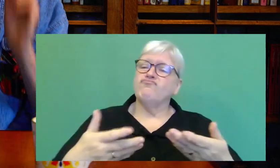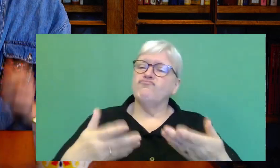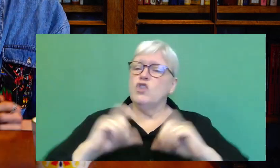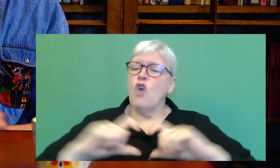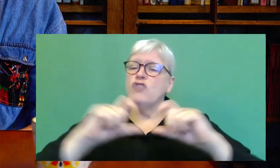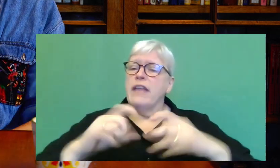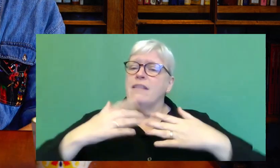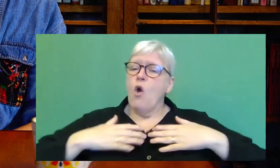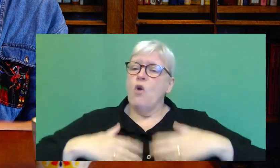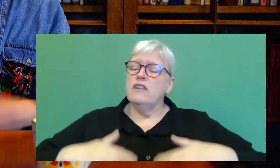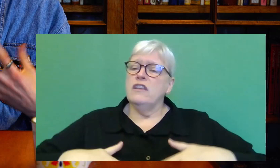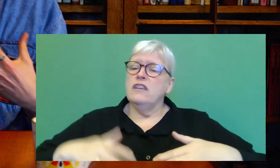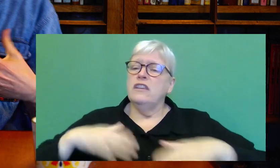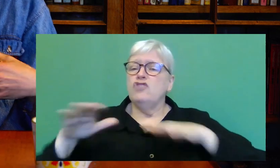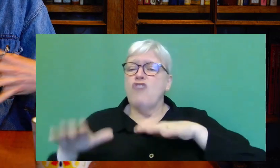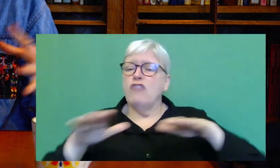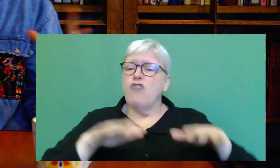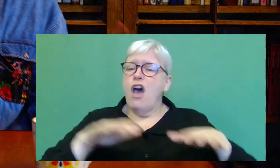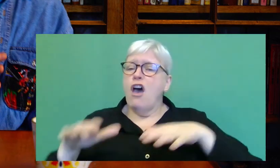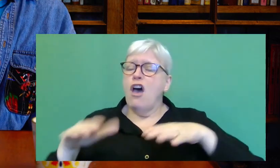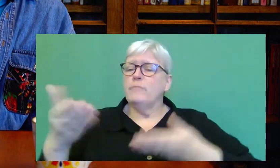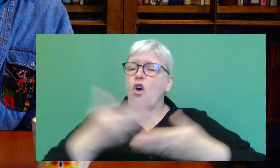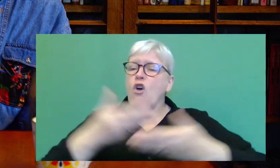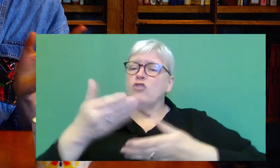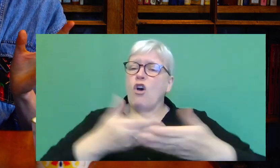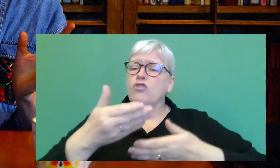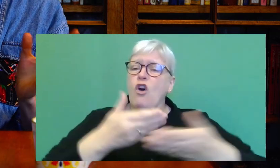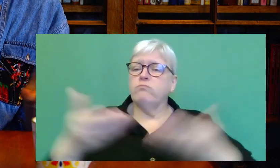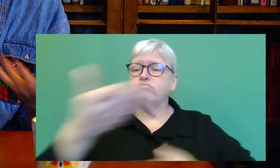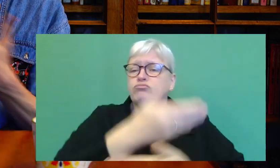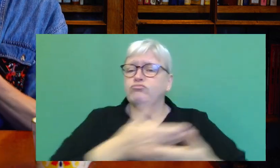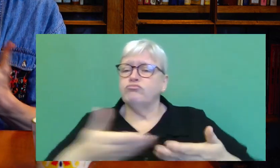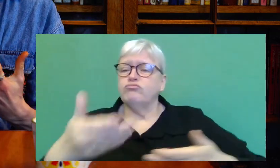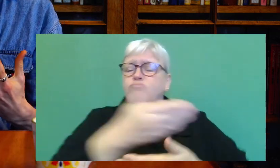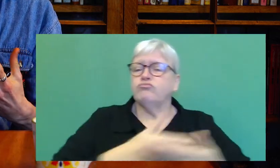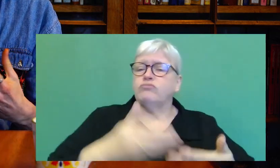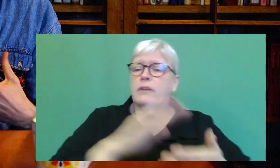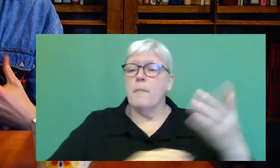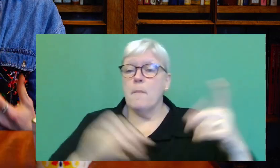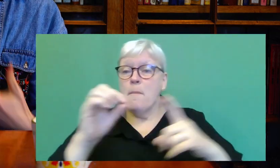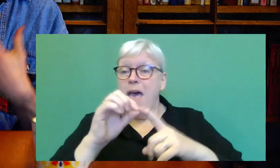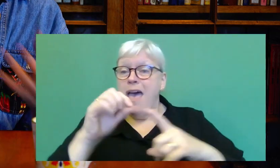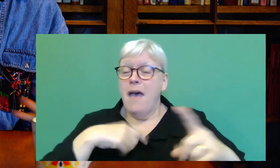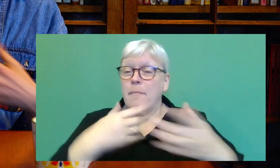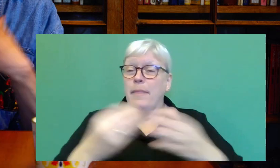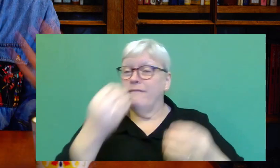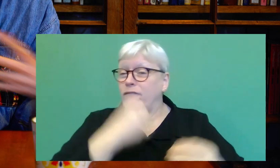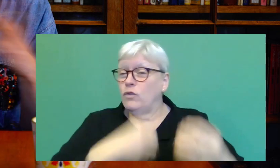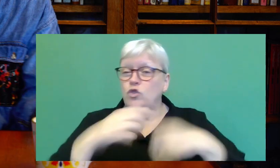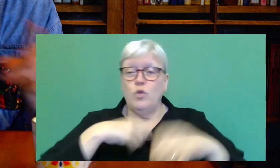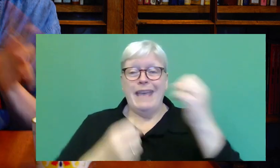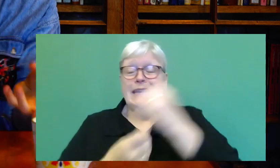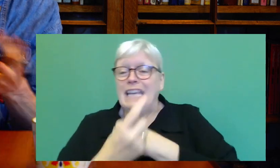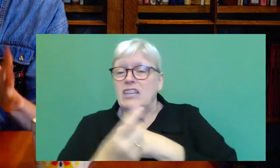provides conversational sustenance. I feel like you can sort of match the food to the vibrancy of the occasion, whether you're eating sort of